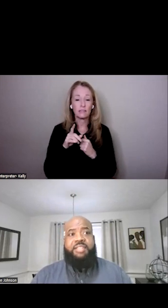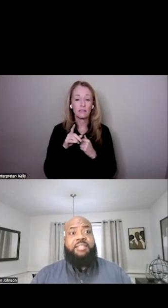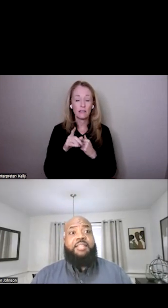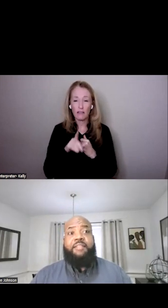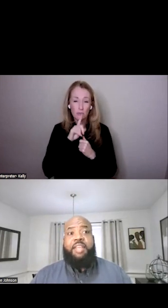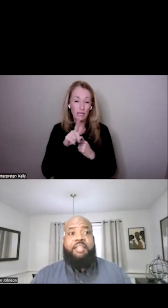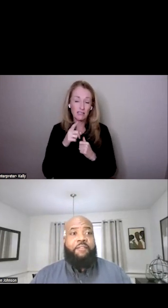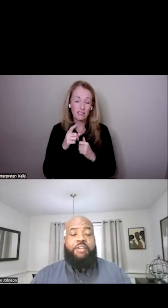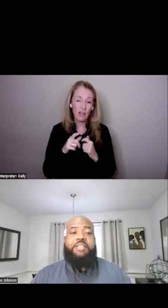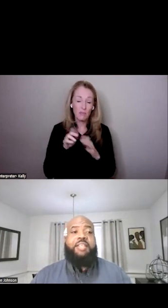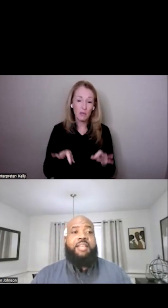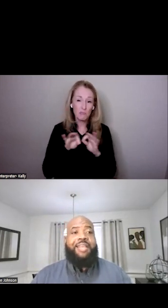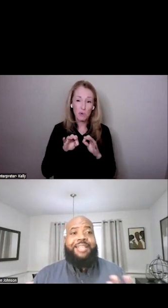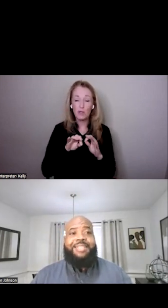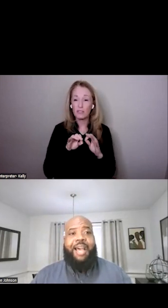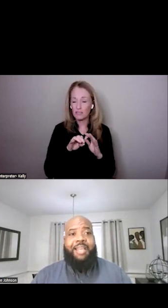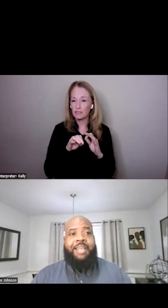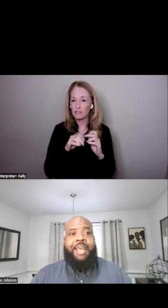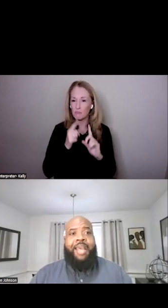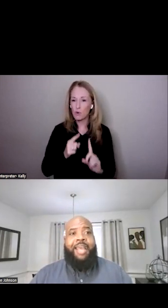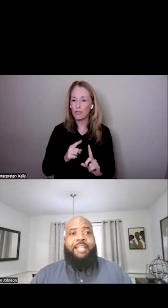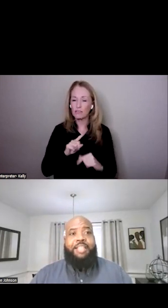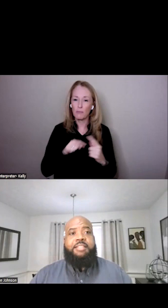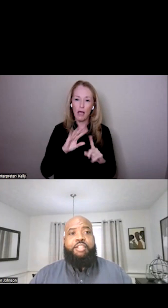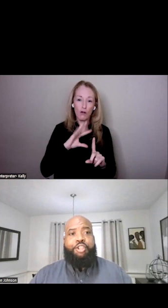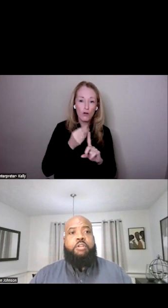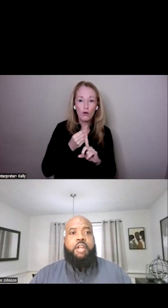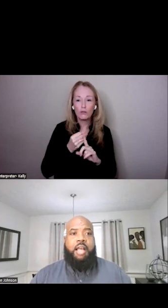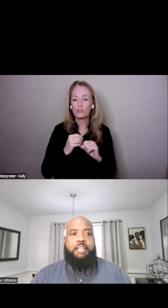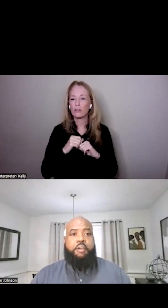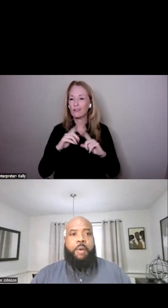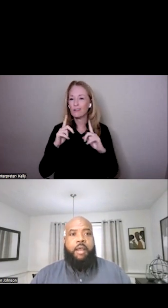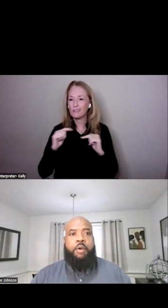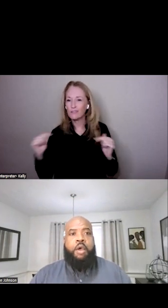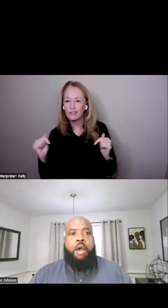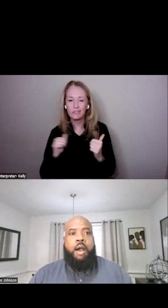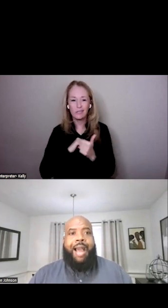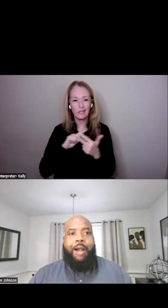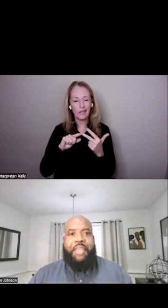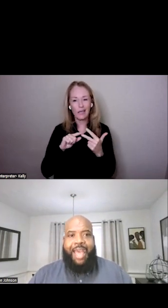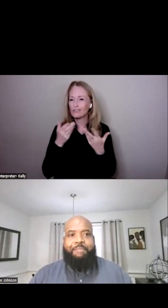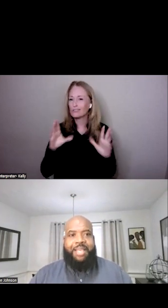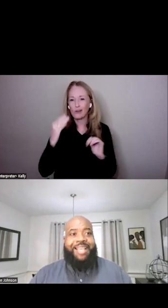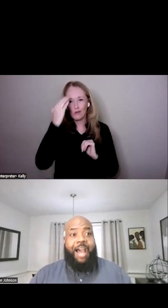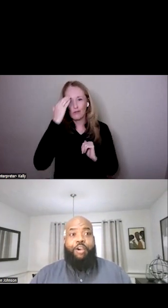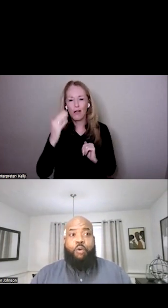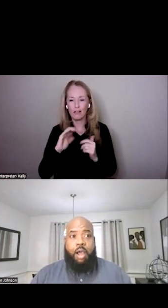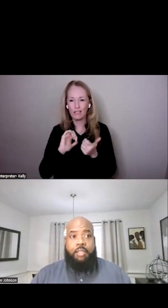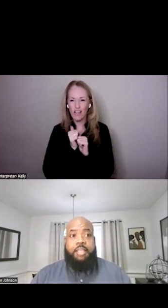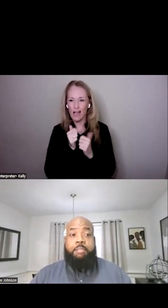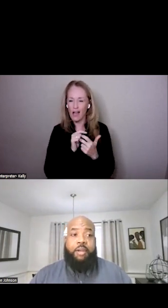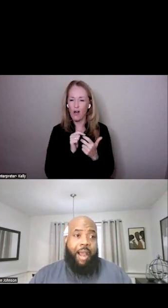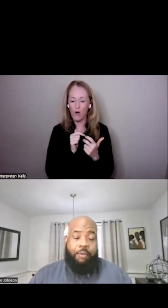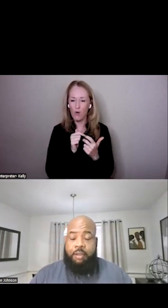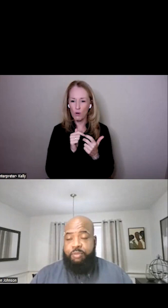cultural sensitivity, diversity, insight, and just general knowledge around how that means higher